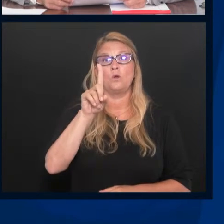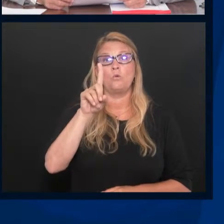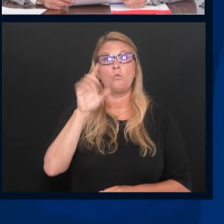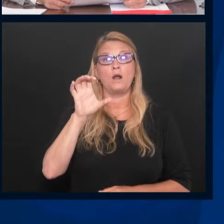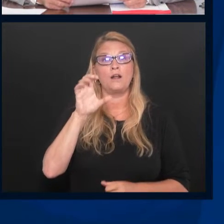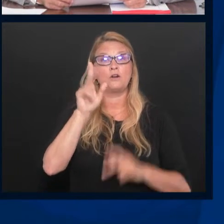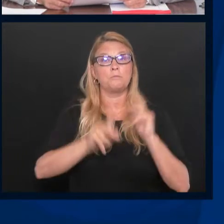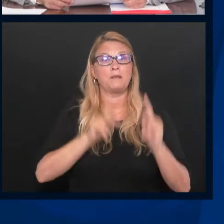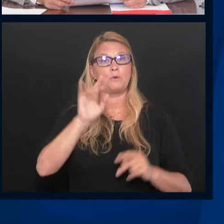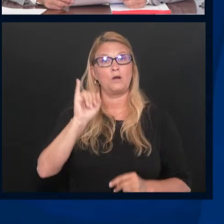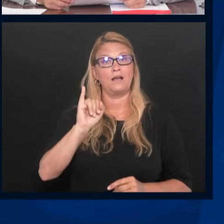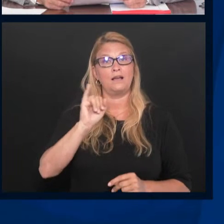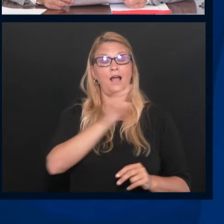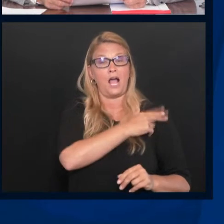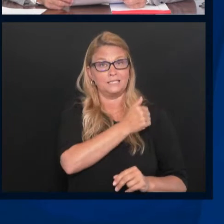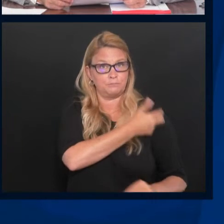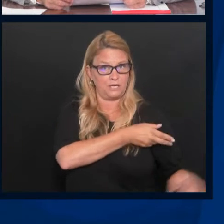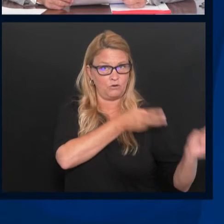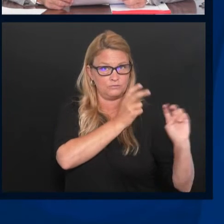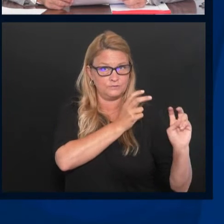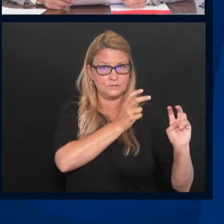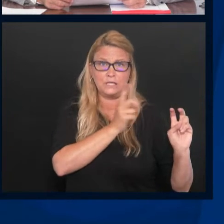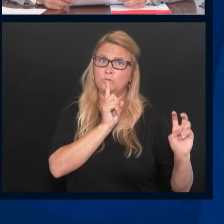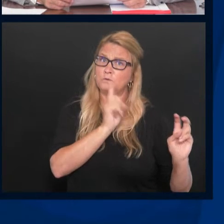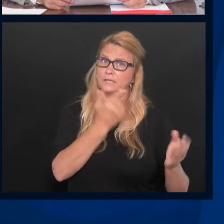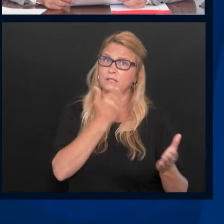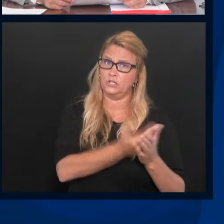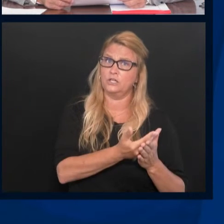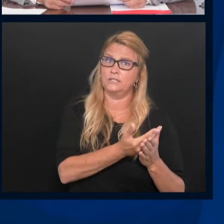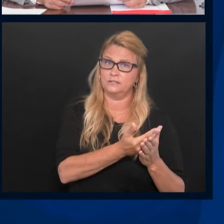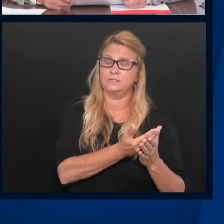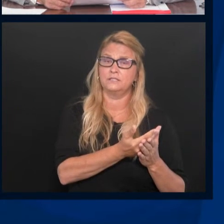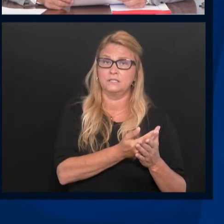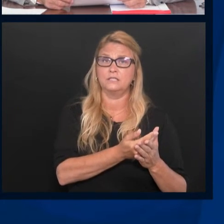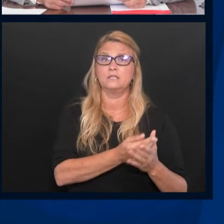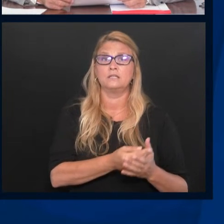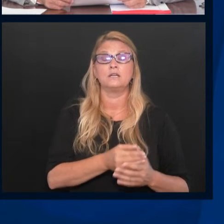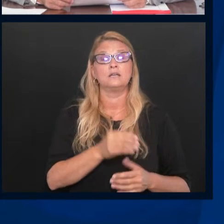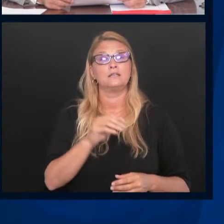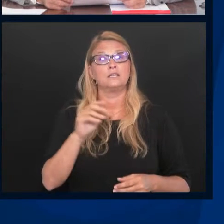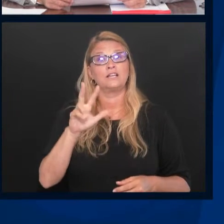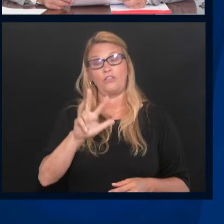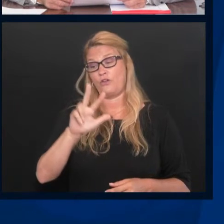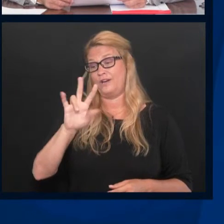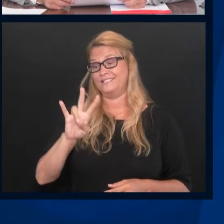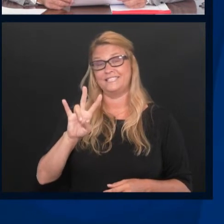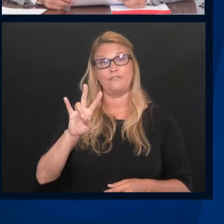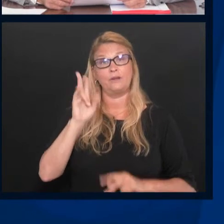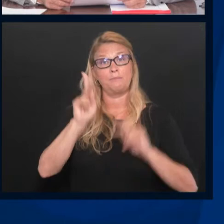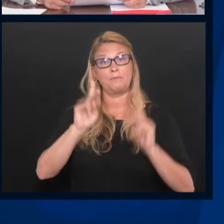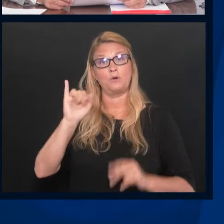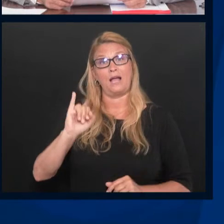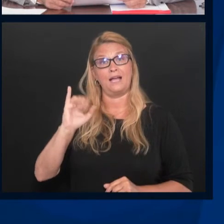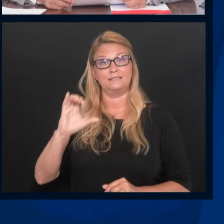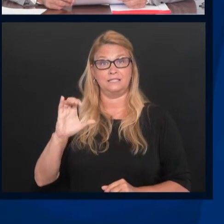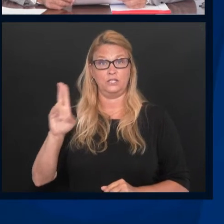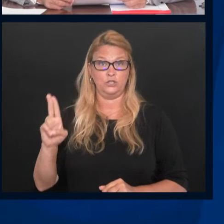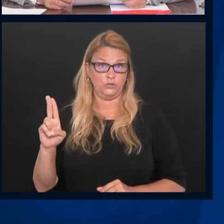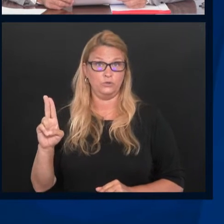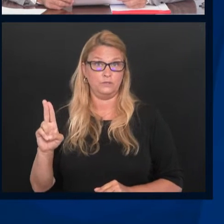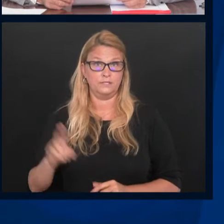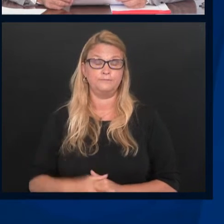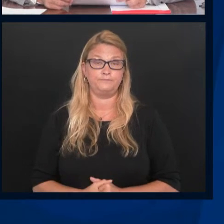that are hospitalized in West Virginia, and that's really good too. But 37 of them are in the ICU